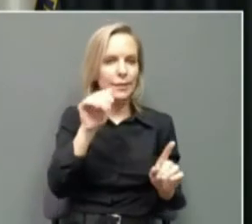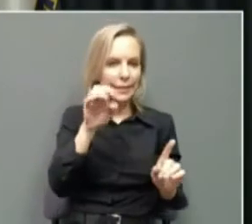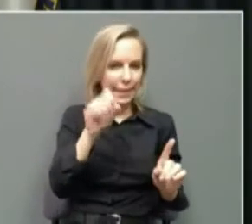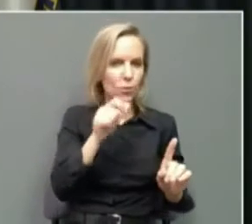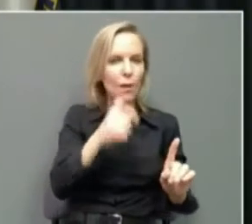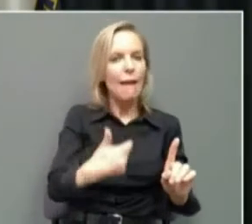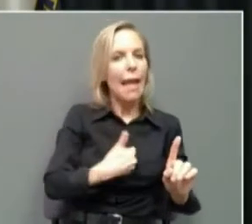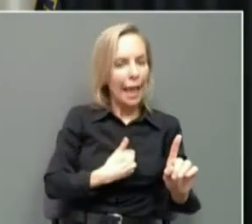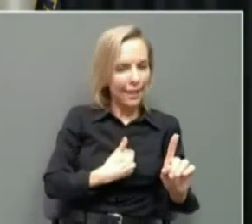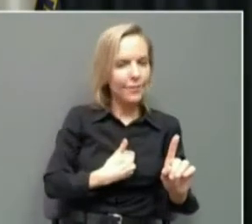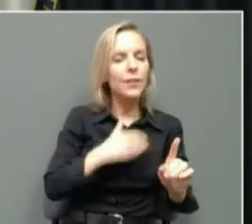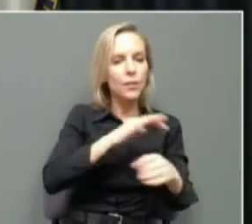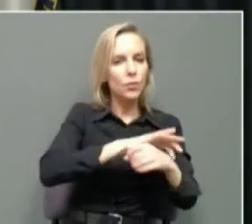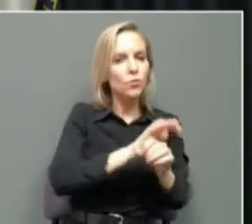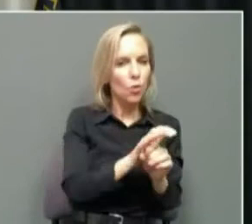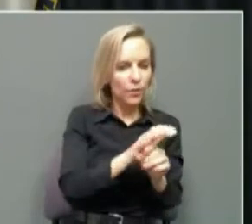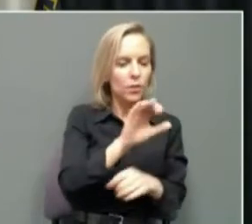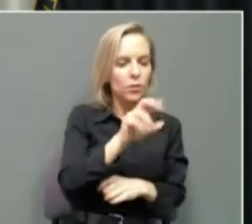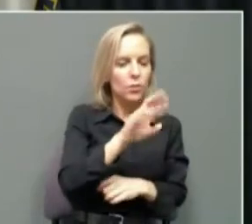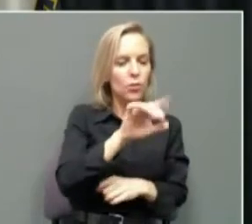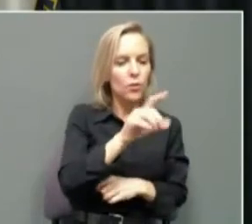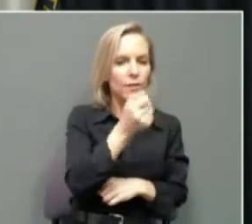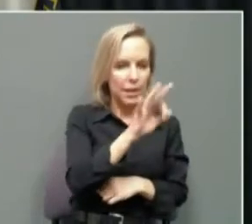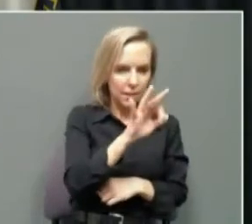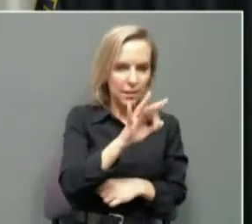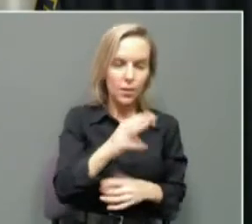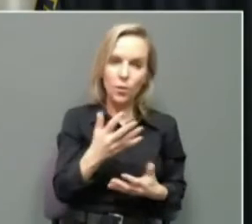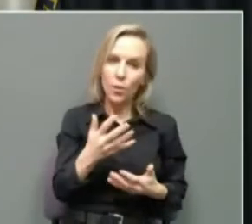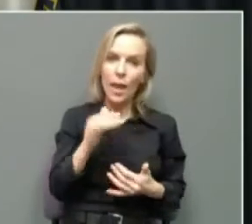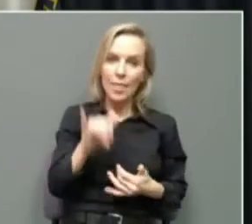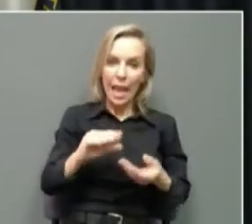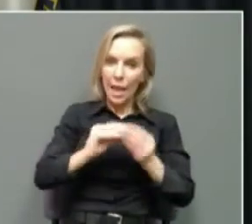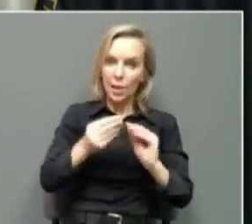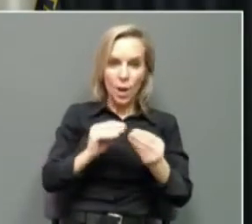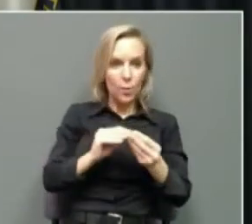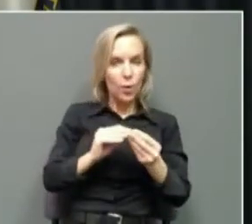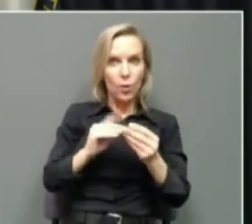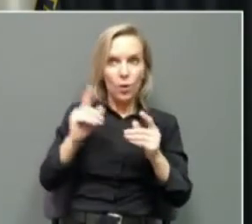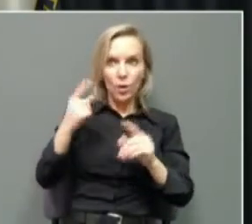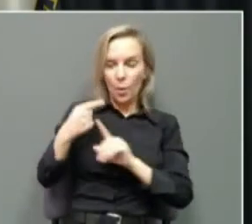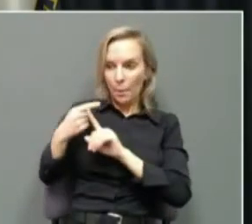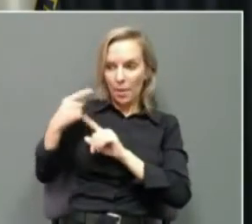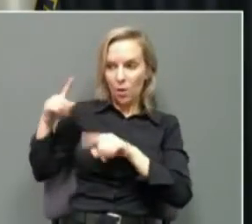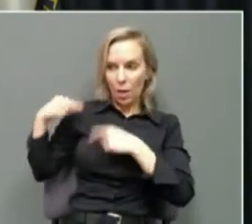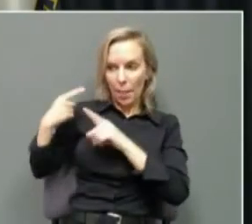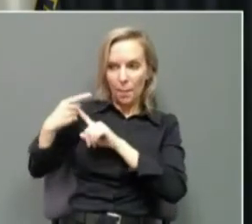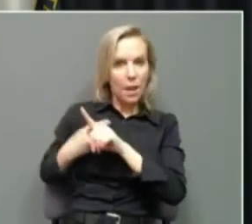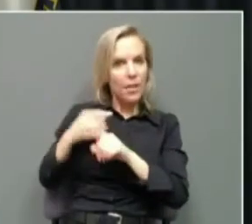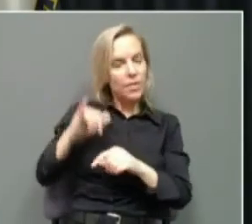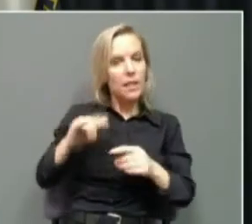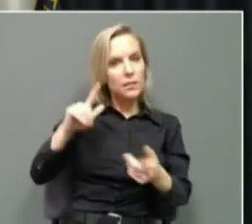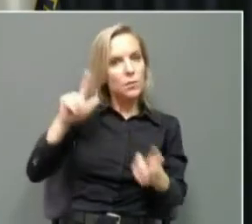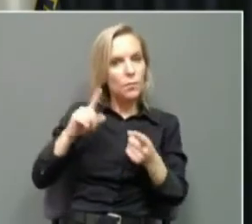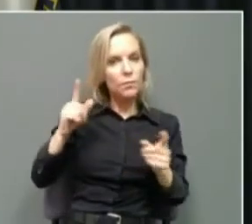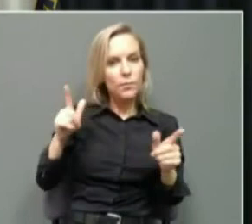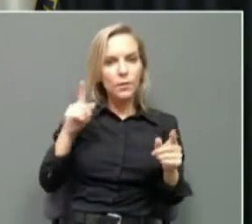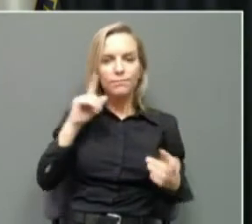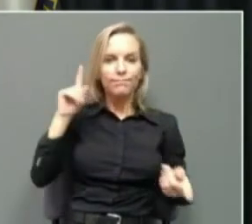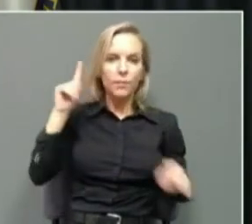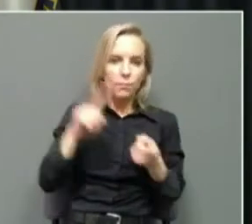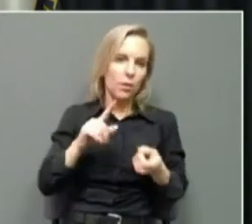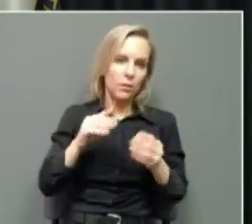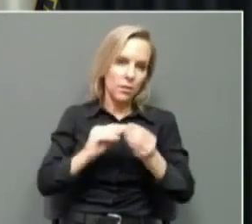is the smallest Thursday we've had in at least a month. Kentuckians hospitalized are